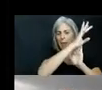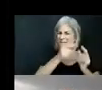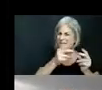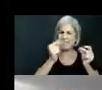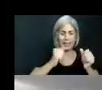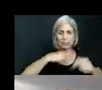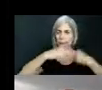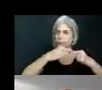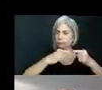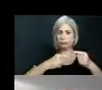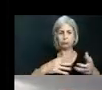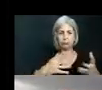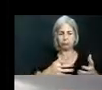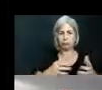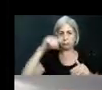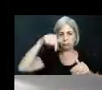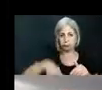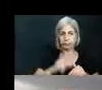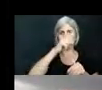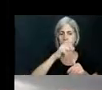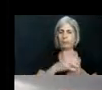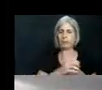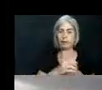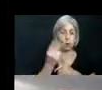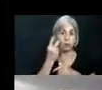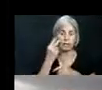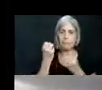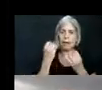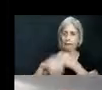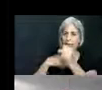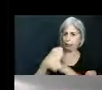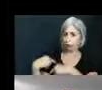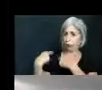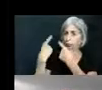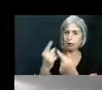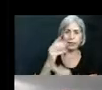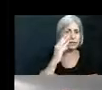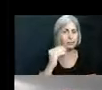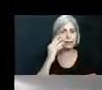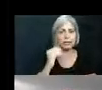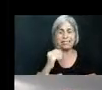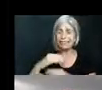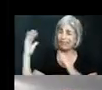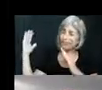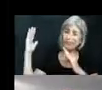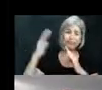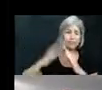are increasing. And how in the last couple of years we've experienced record temperatures.